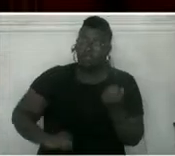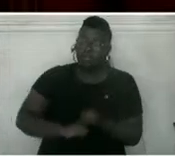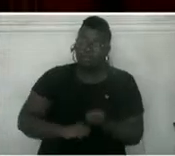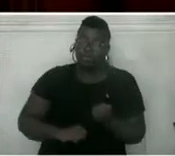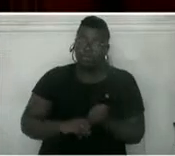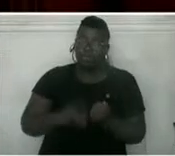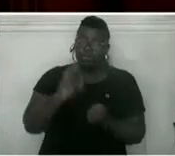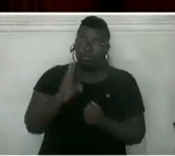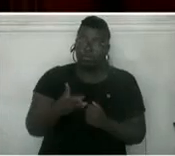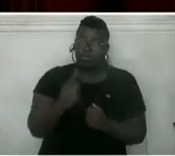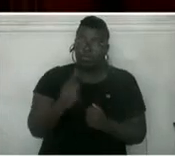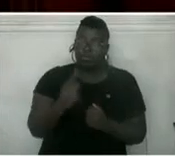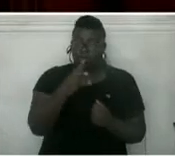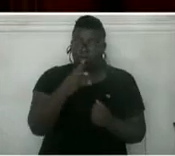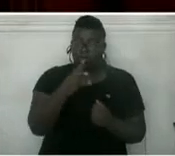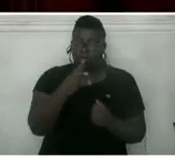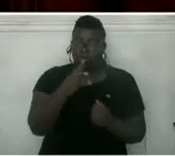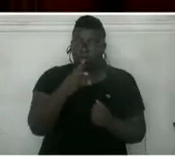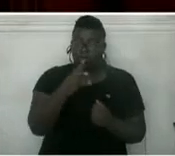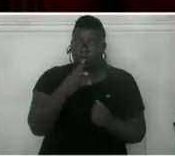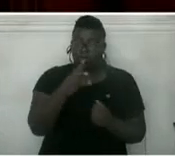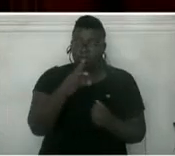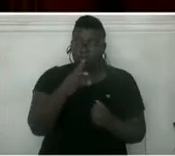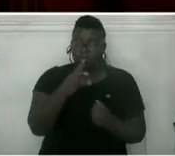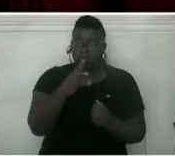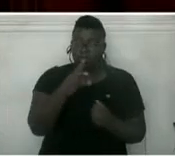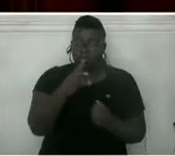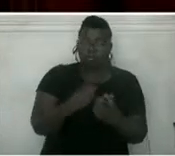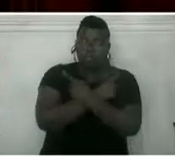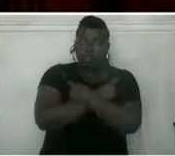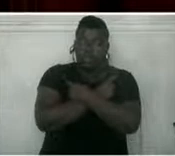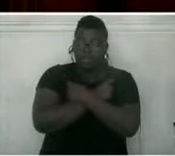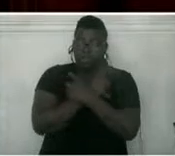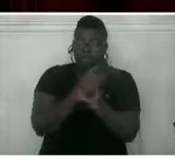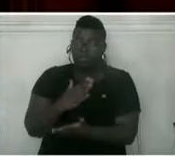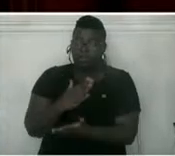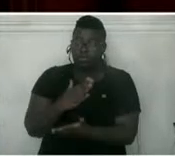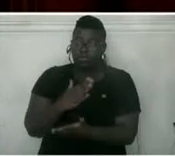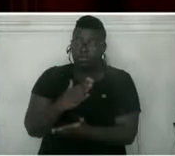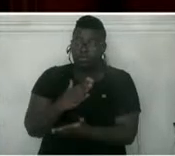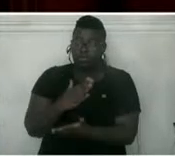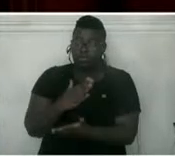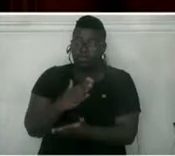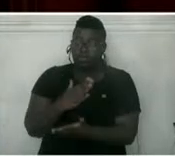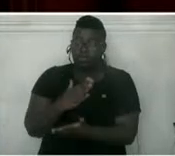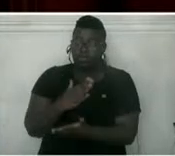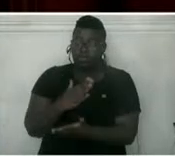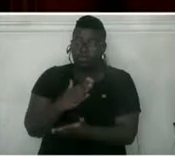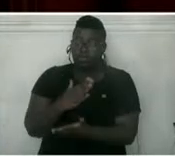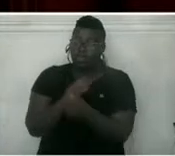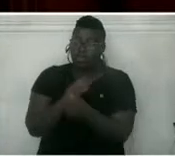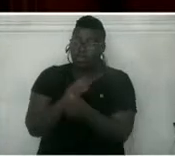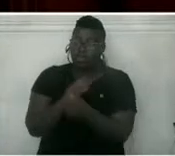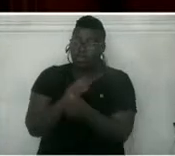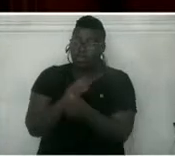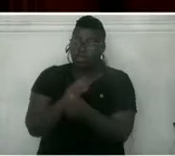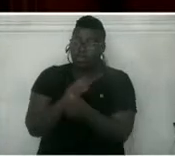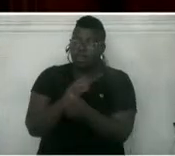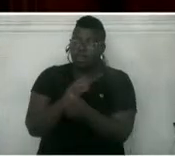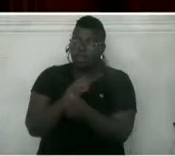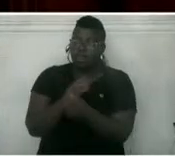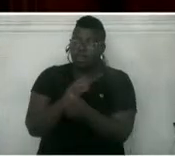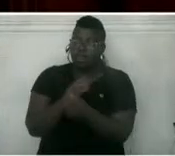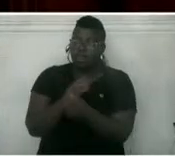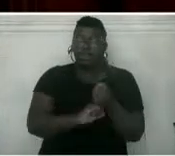ward, one club system and ensure sustainability of identified and supported. This will